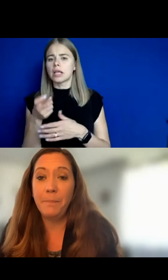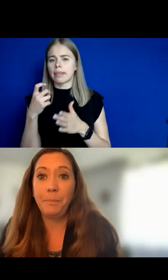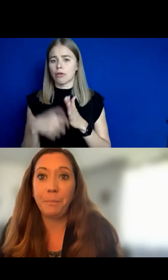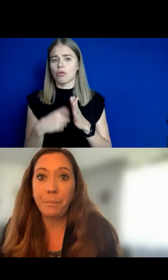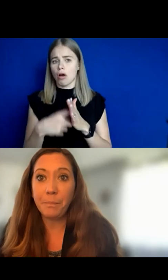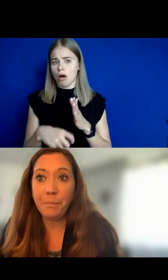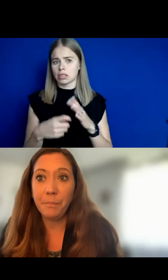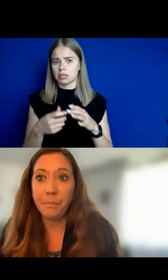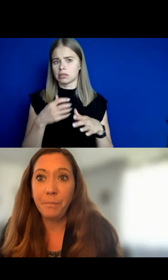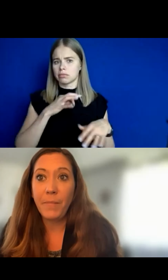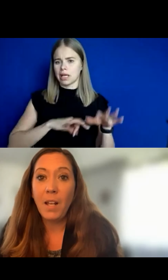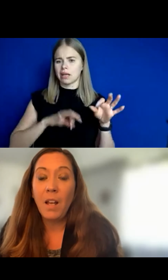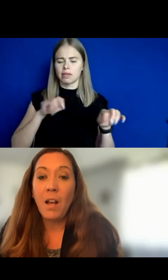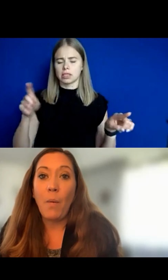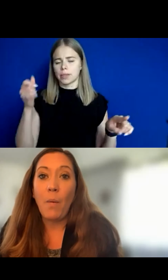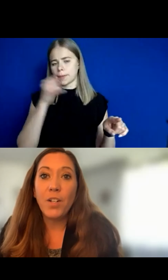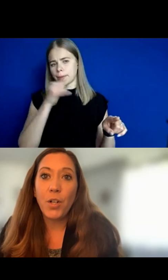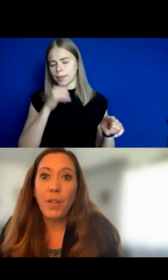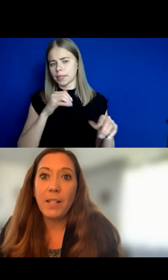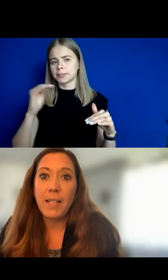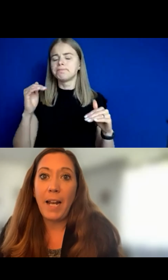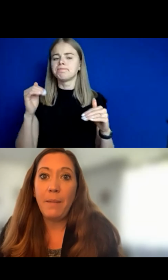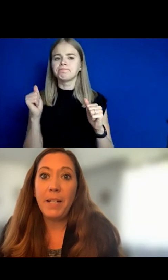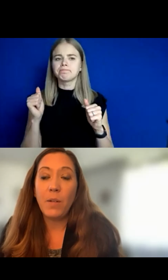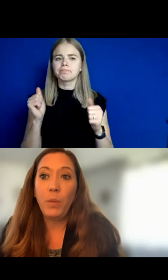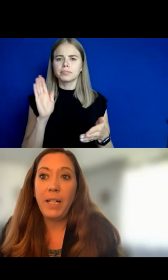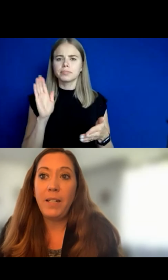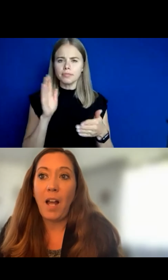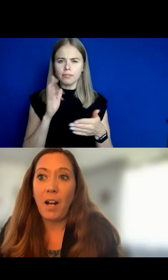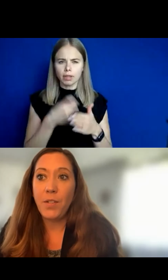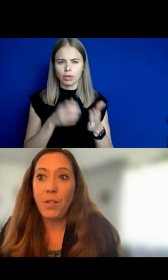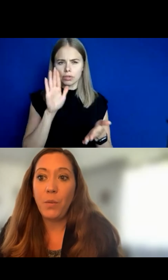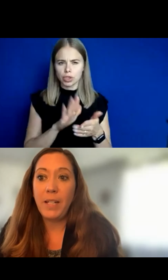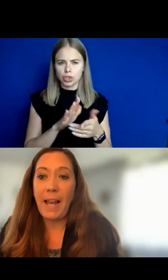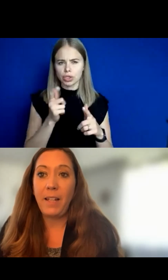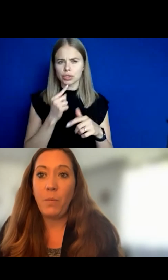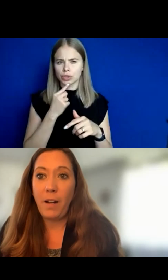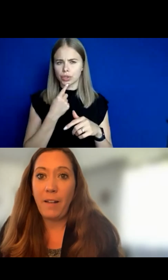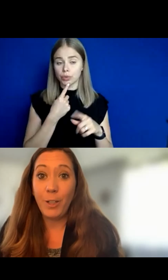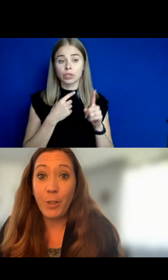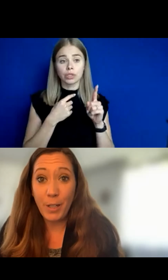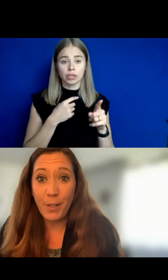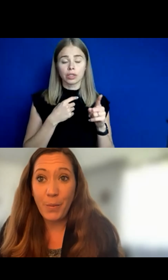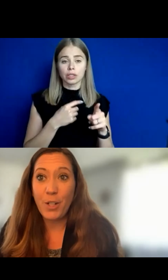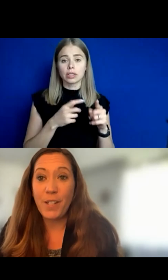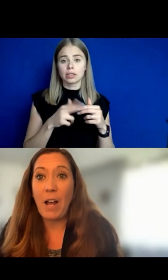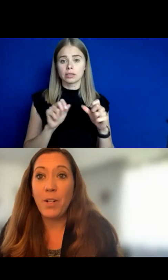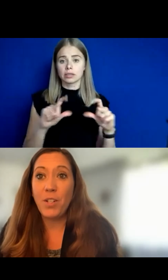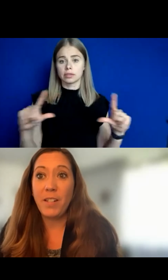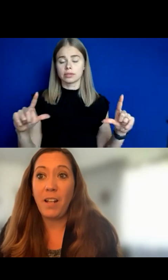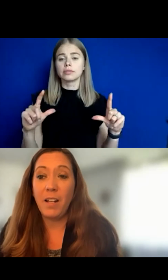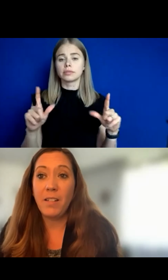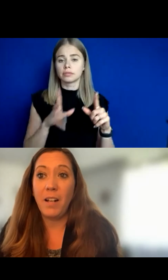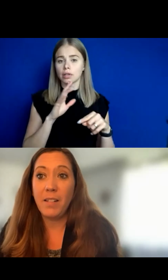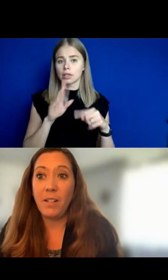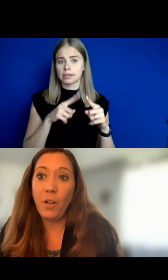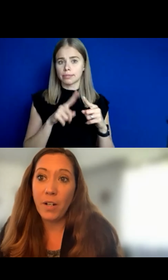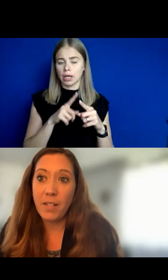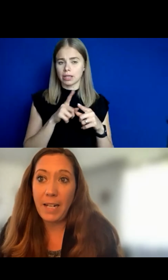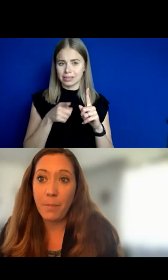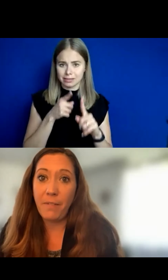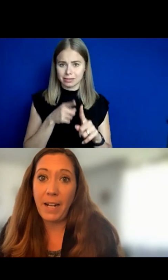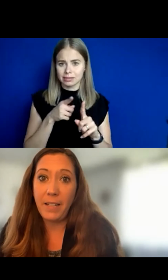slide. I wanted to show you this slide because it really talks to exactly what I've alluded to, which is how much does it cost us